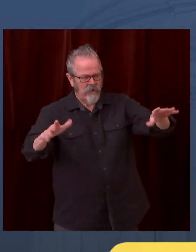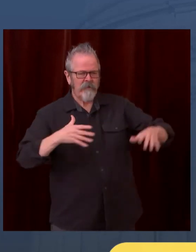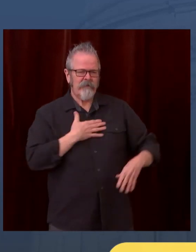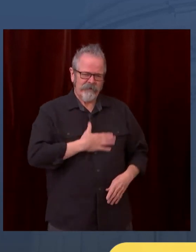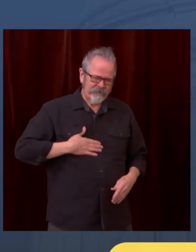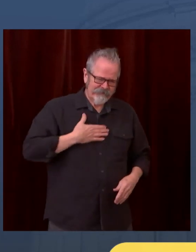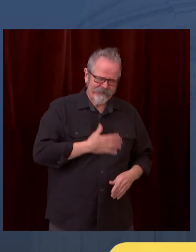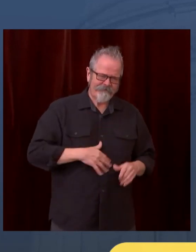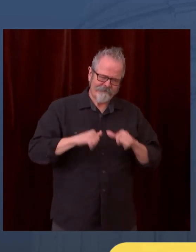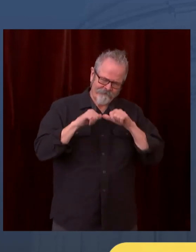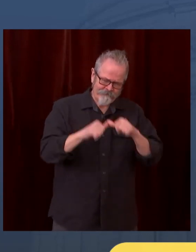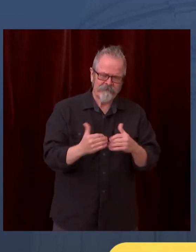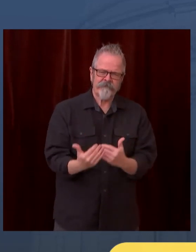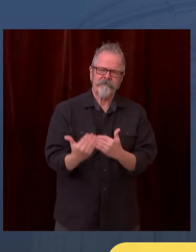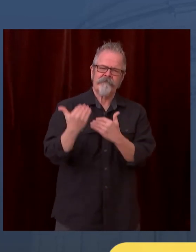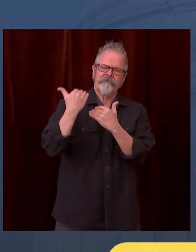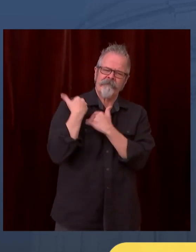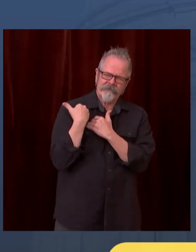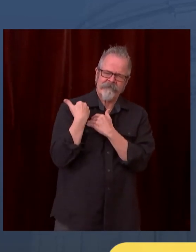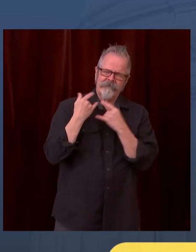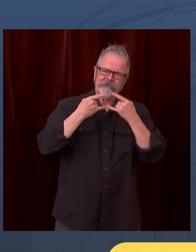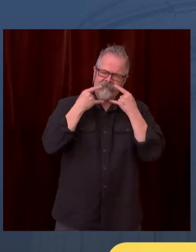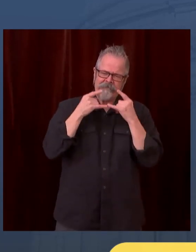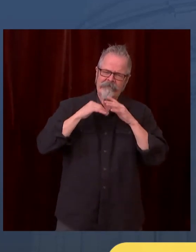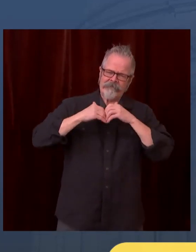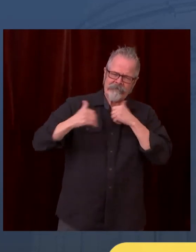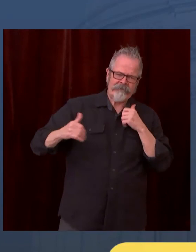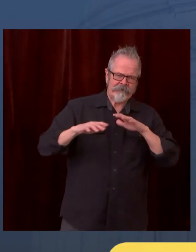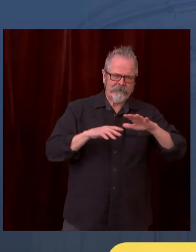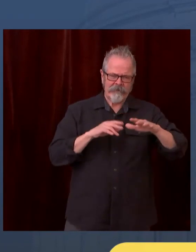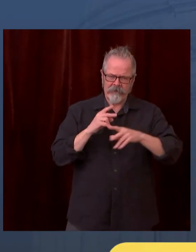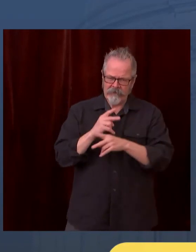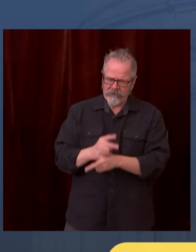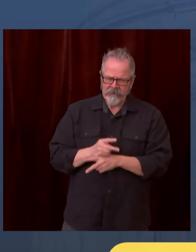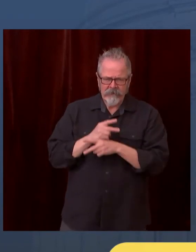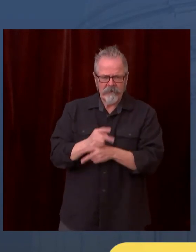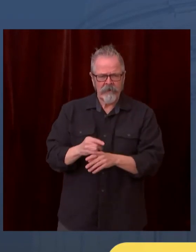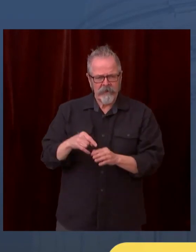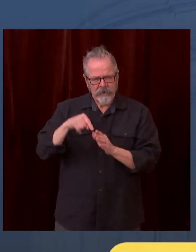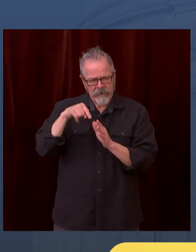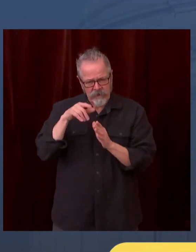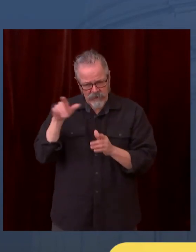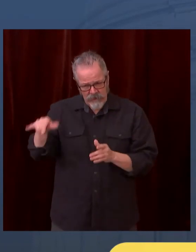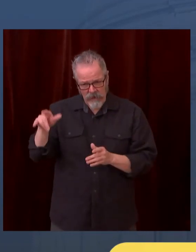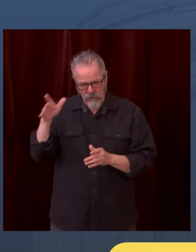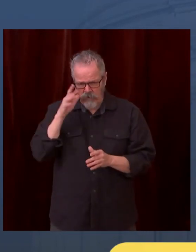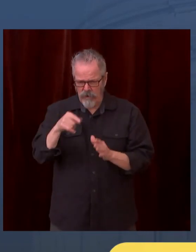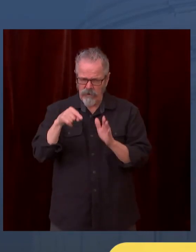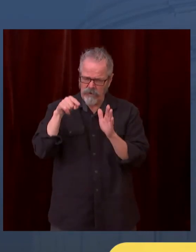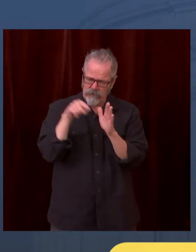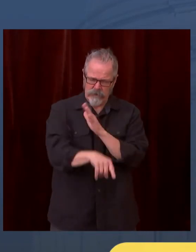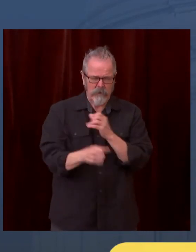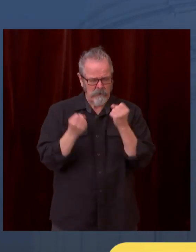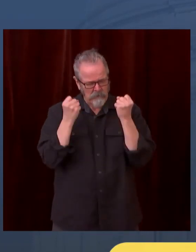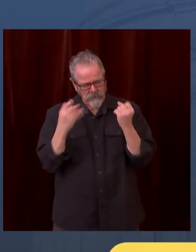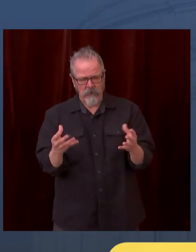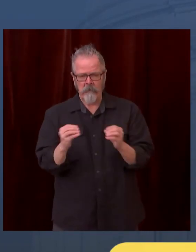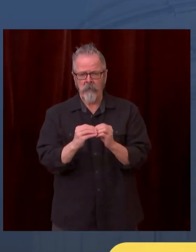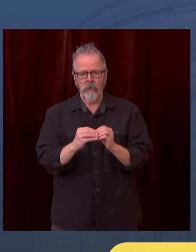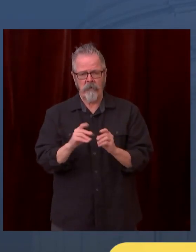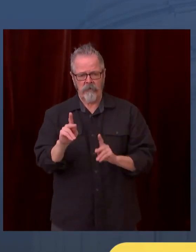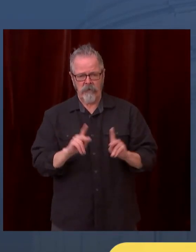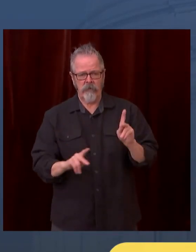could eat us alive, literally. So it's good news we're getting this vaccine. It's good news that it is fairly